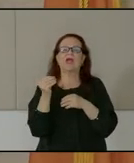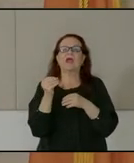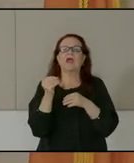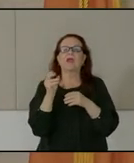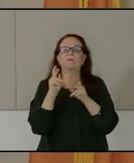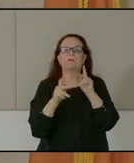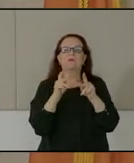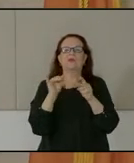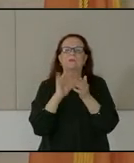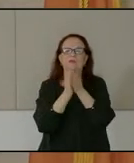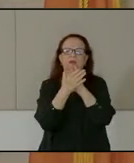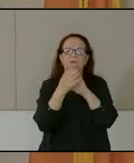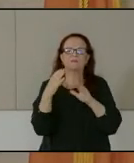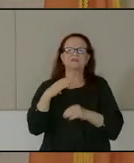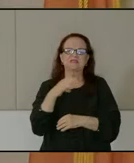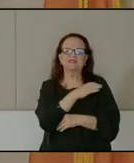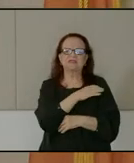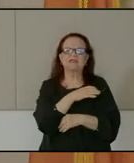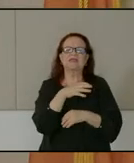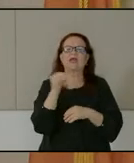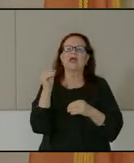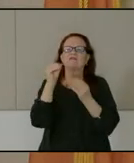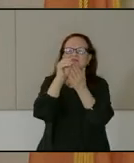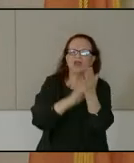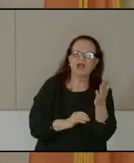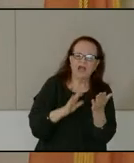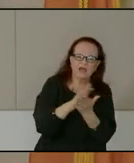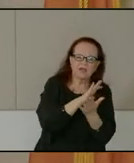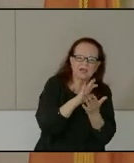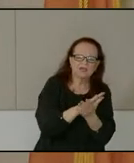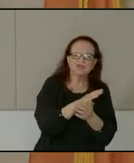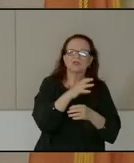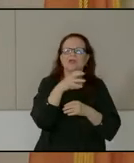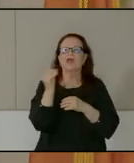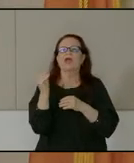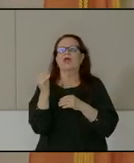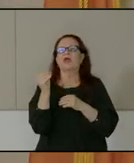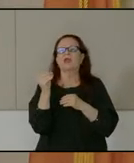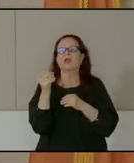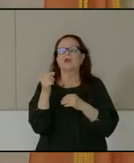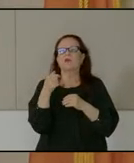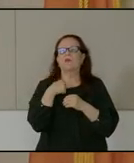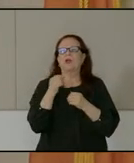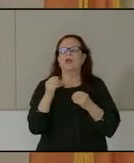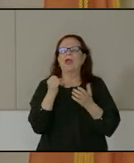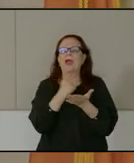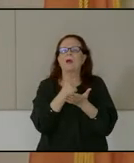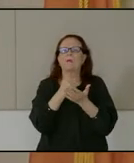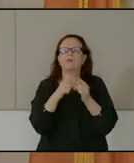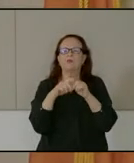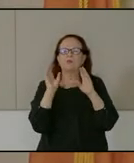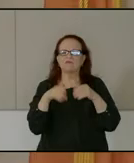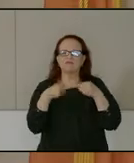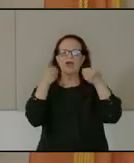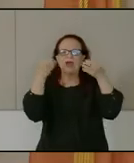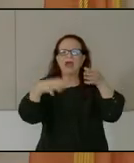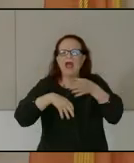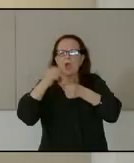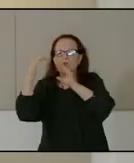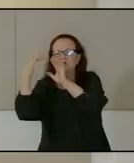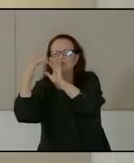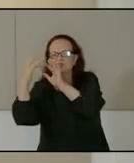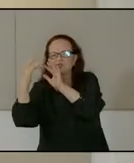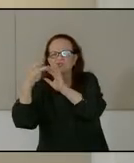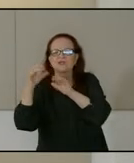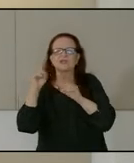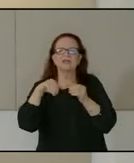citizens and just need a little help filling out those applications or DACA renewals. We help with providing community education and outreach to the community. And in